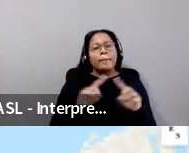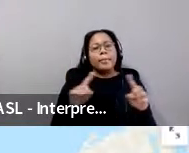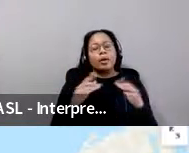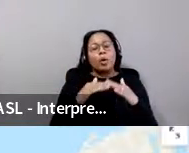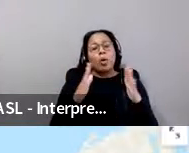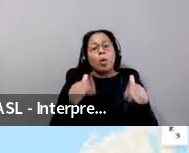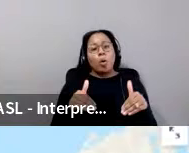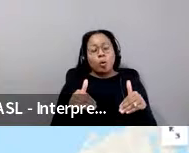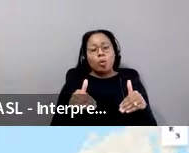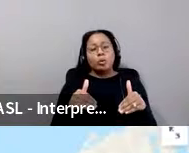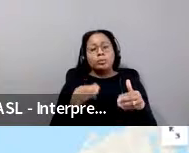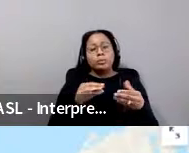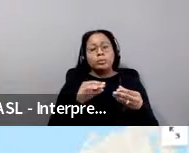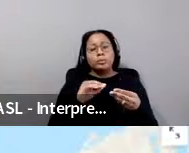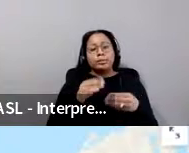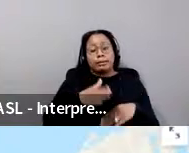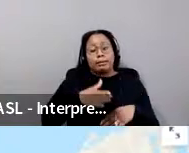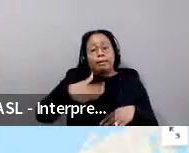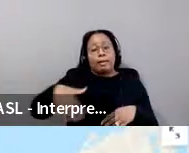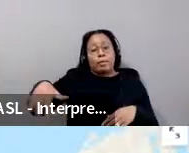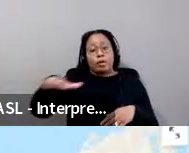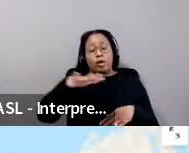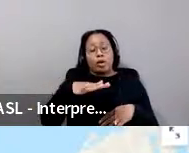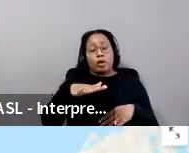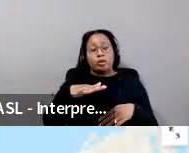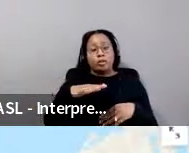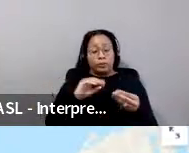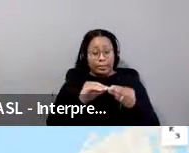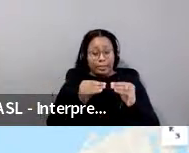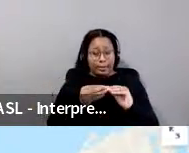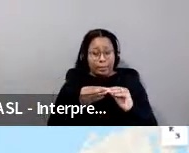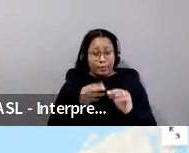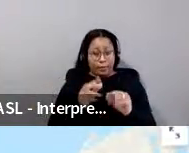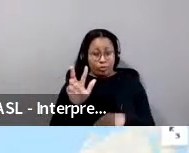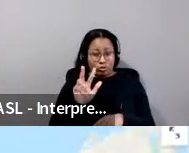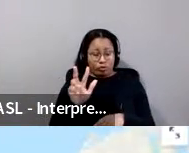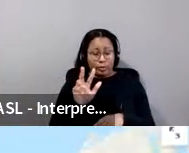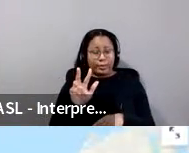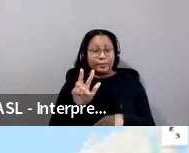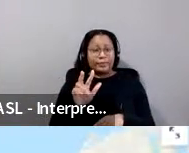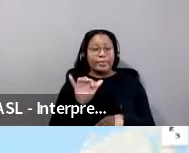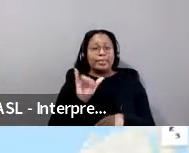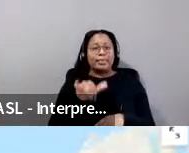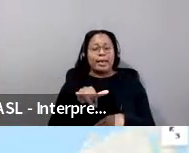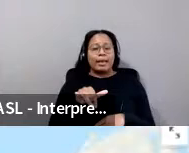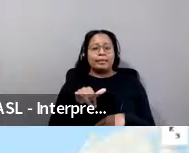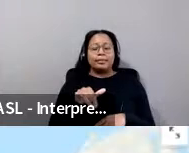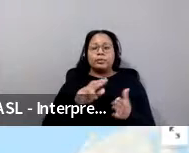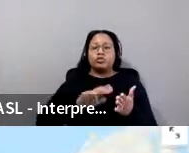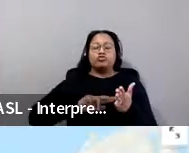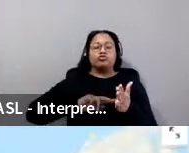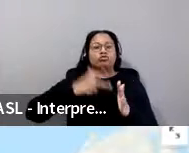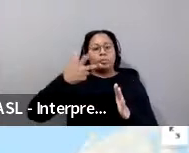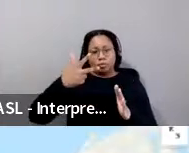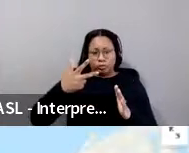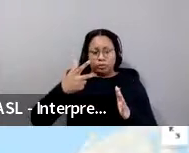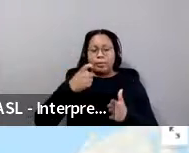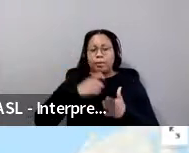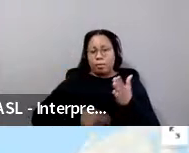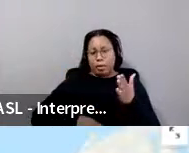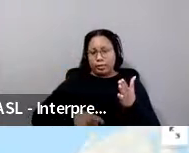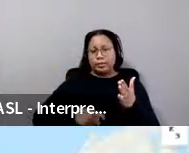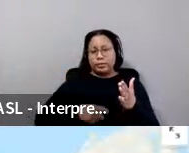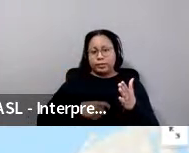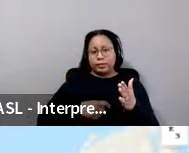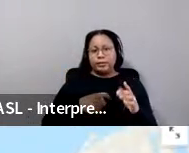score of about 3 in this index about tripled in price since 2000,